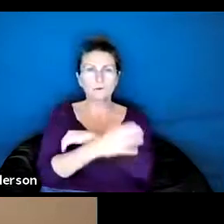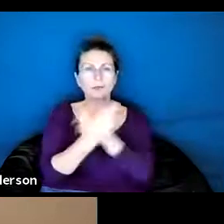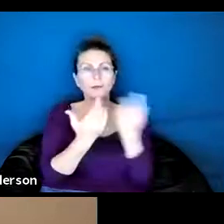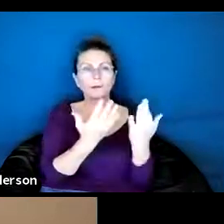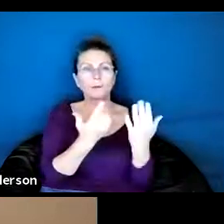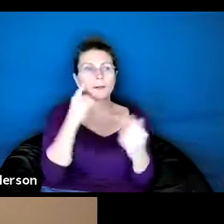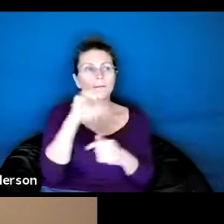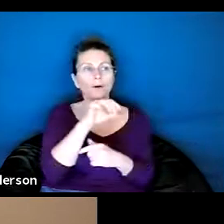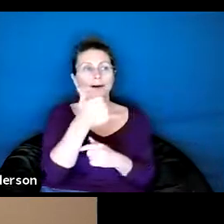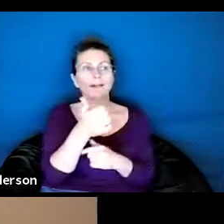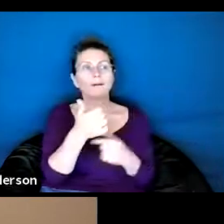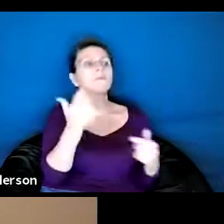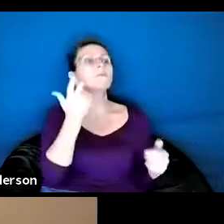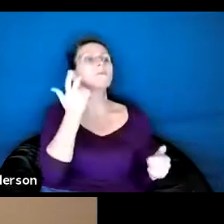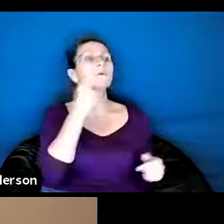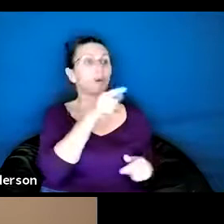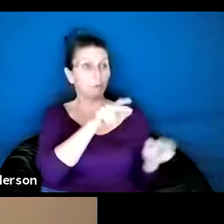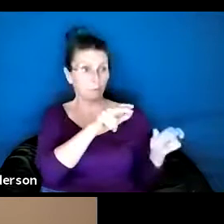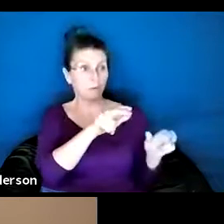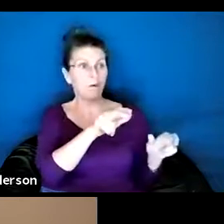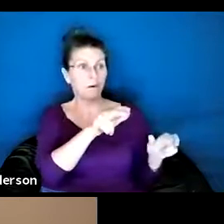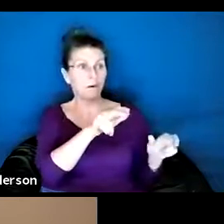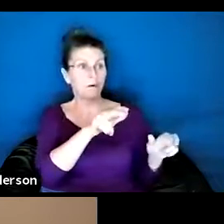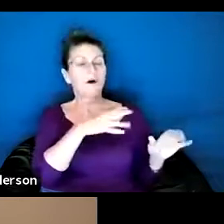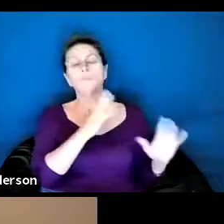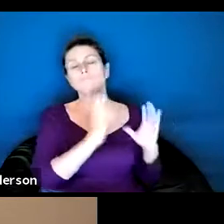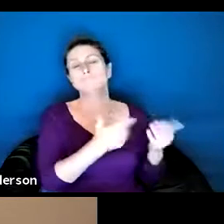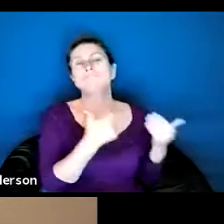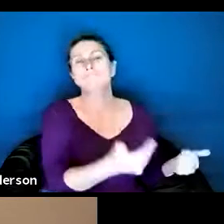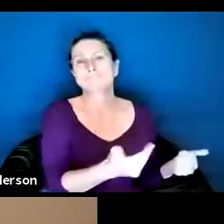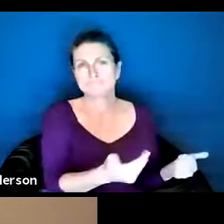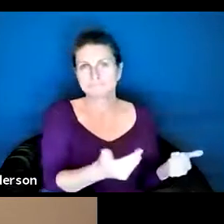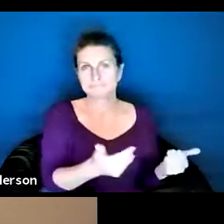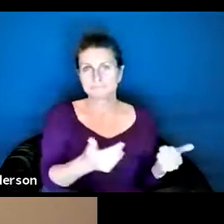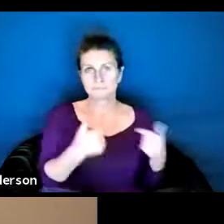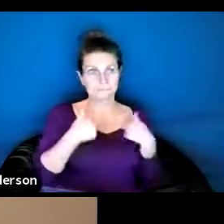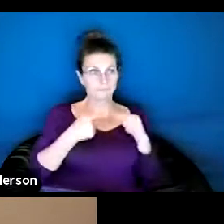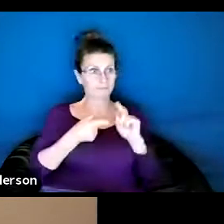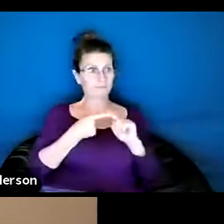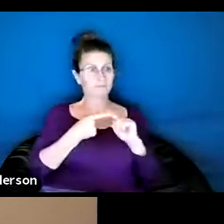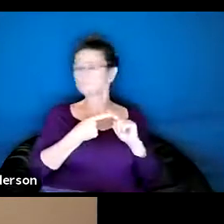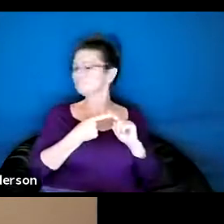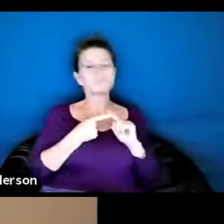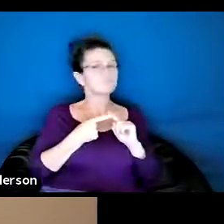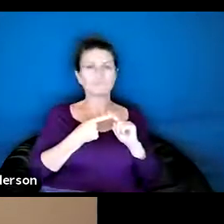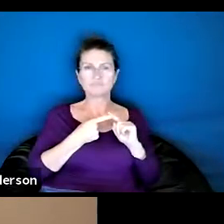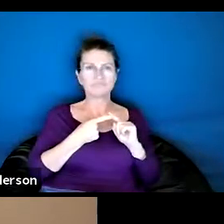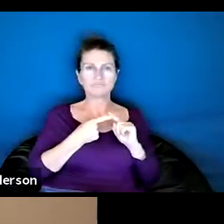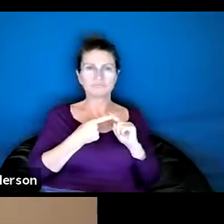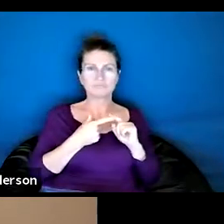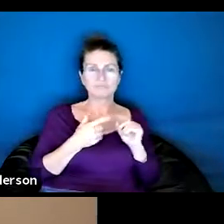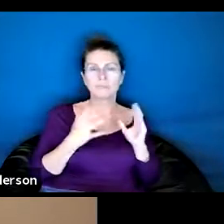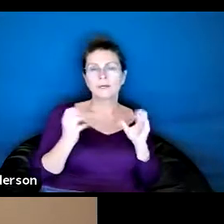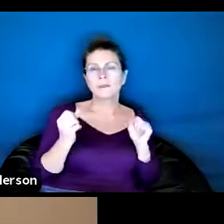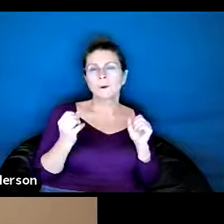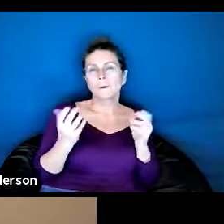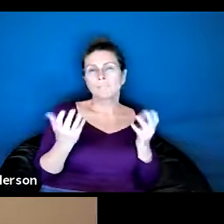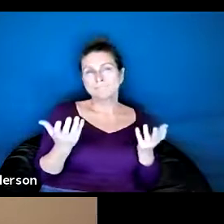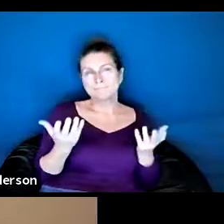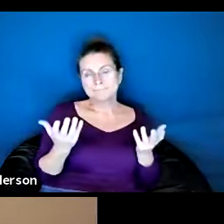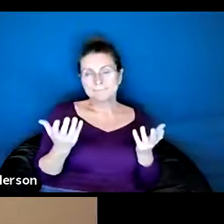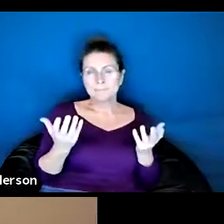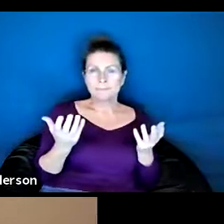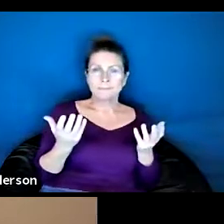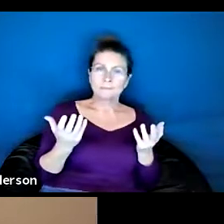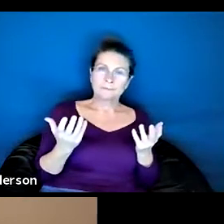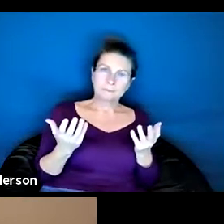to make those investments, get new drugs for which they'll be able to benefit from them once they're on the market. So all of that points to the